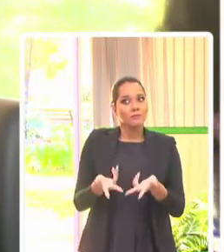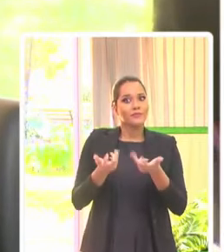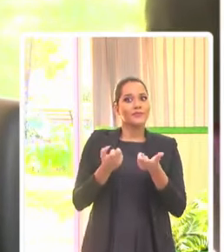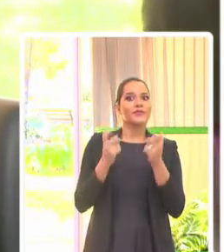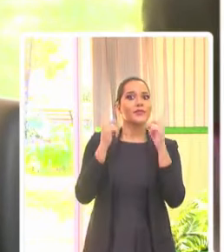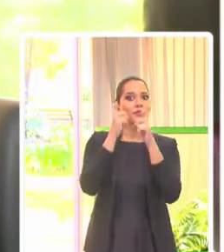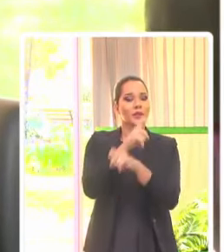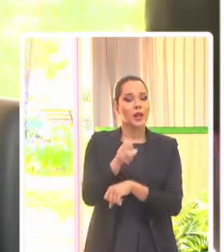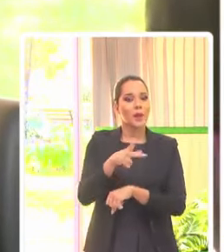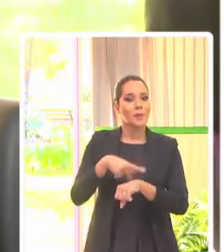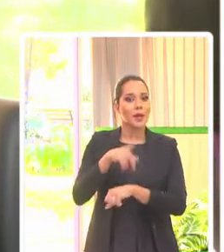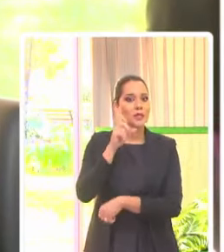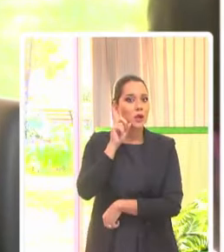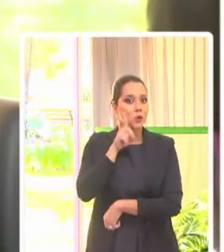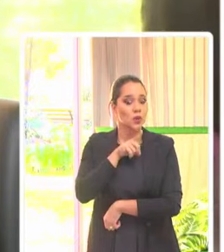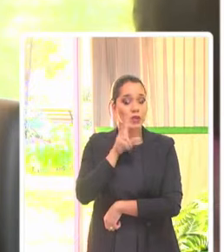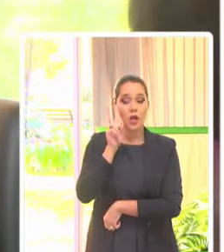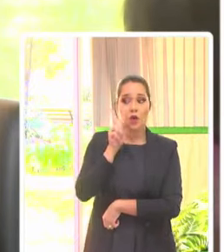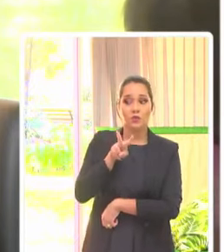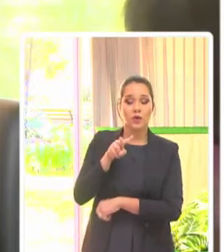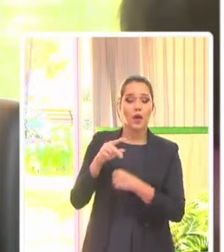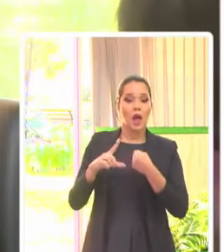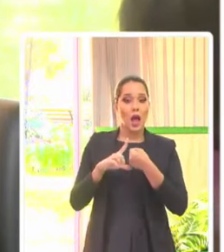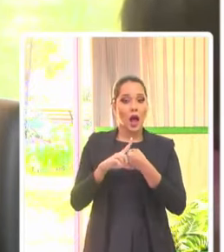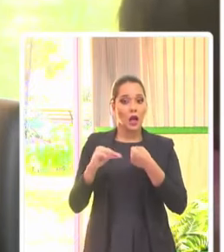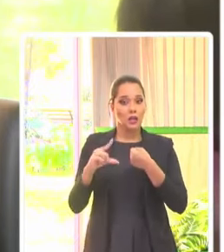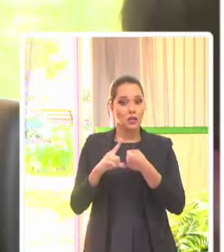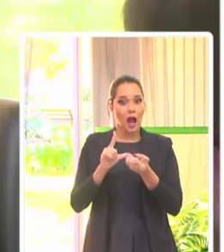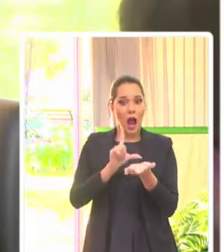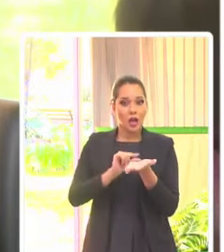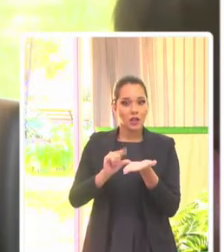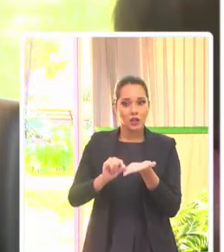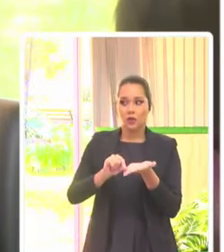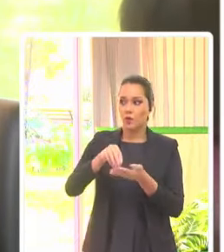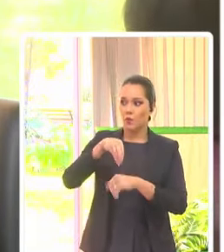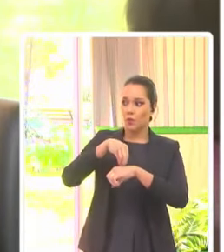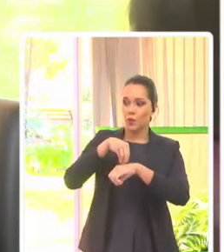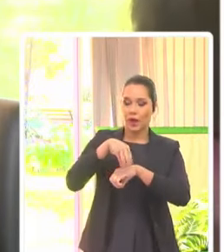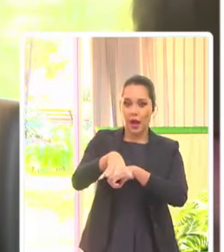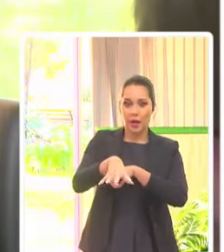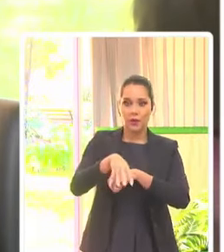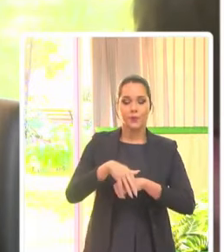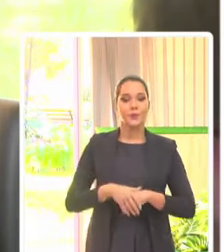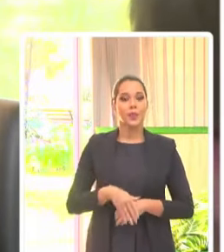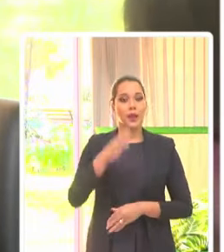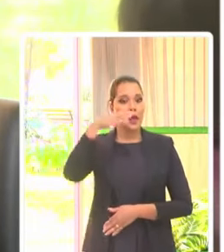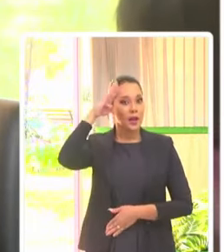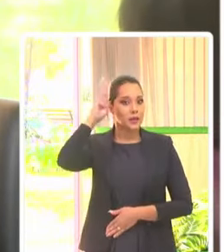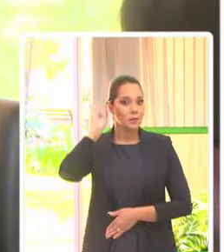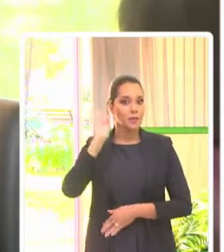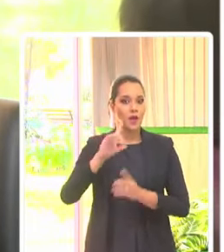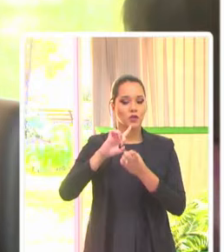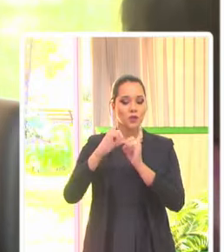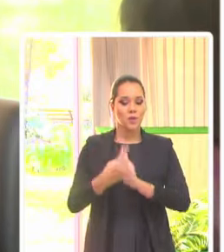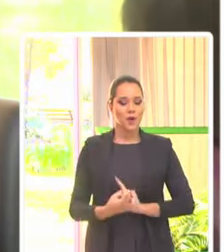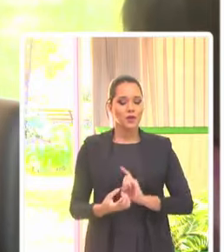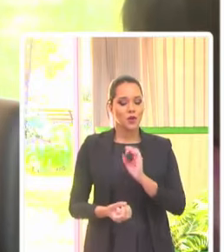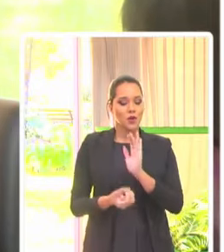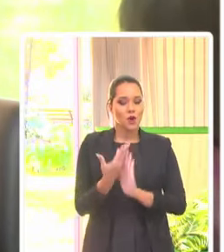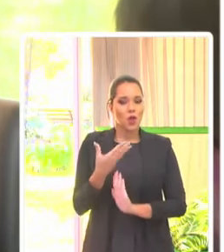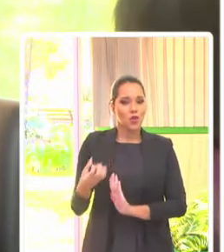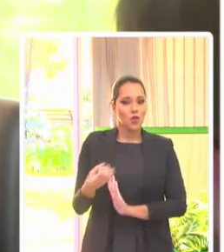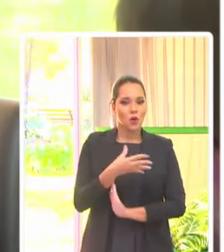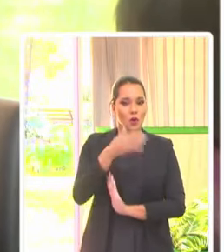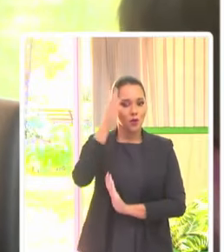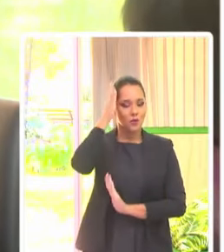just an article in the news last week, the Diplomatic Academy there has created a new unit. It's a 10-day course, I think,